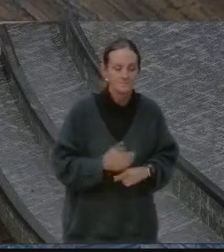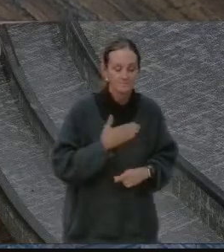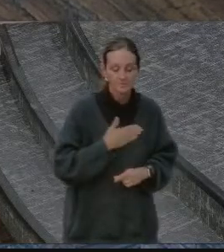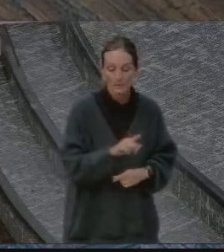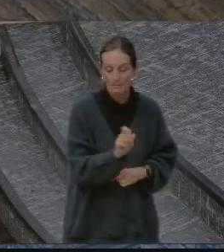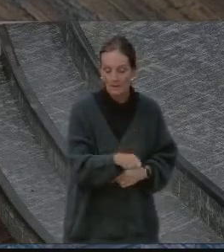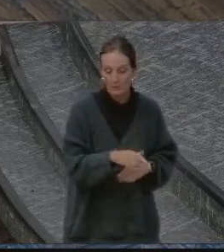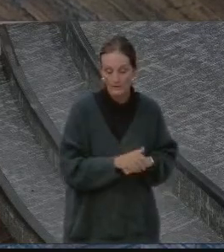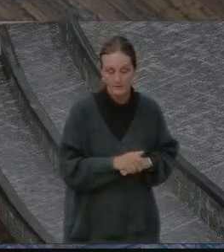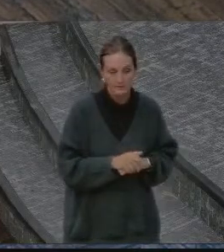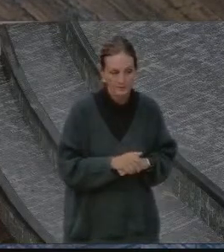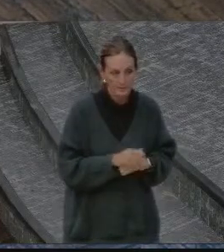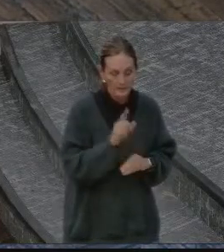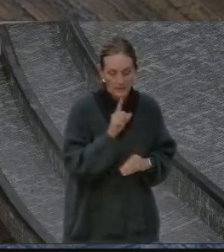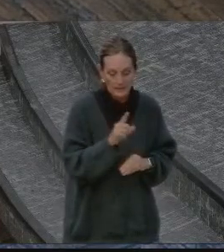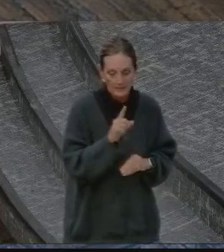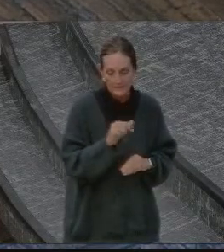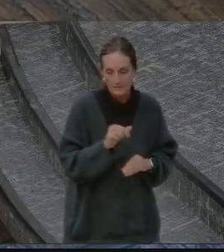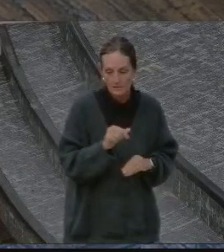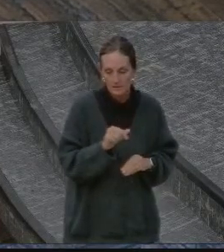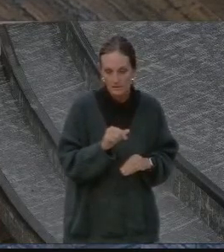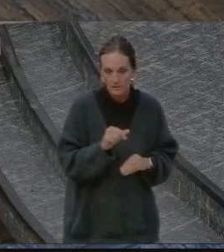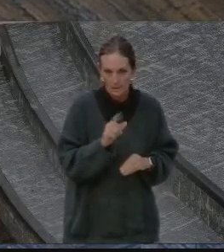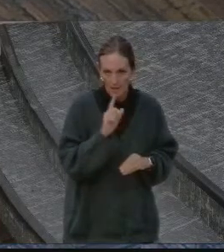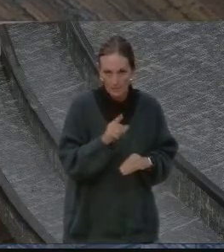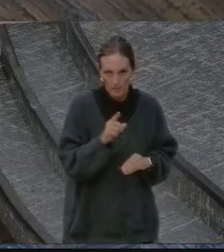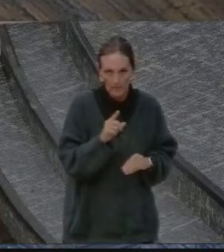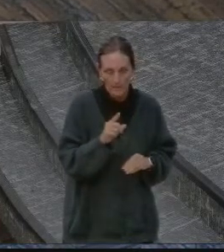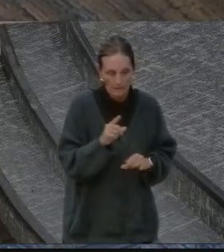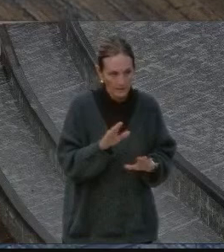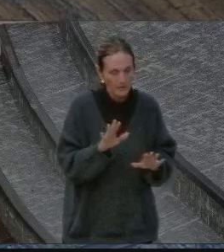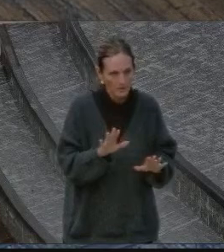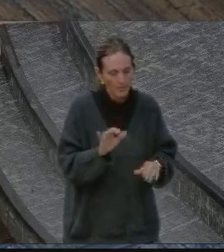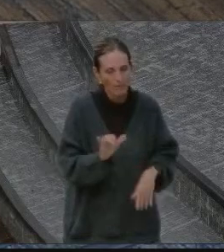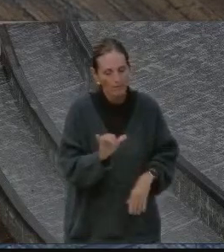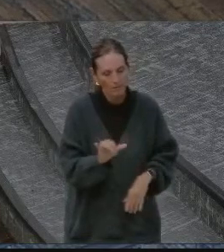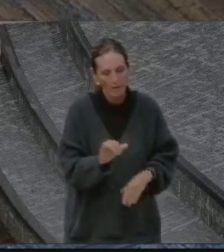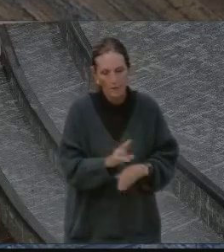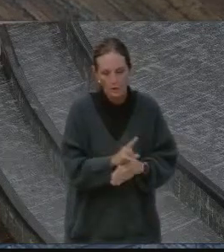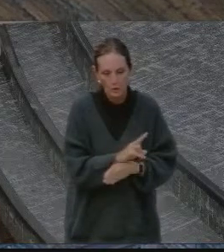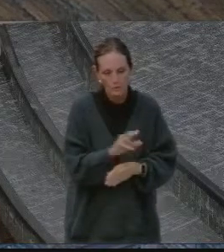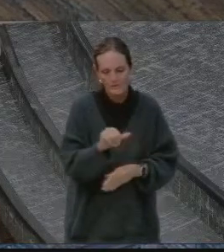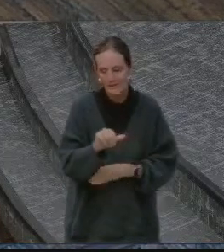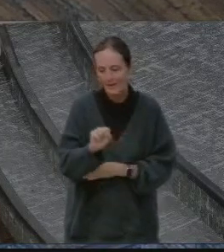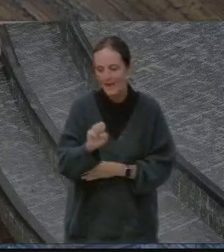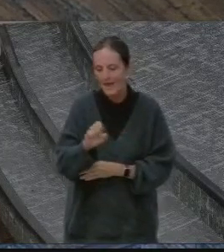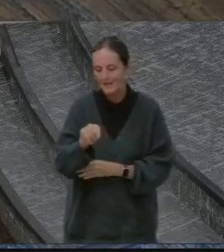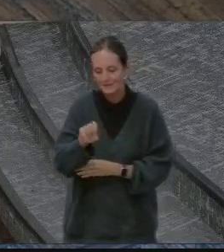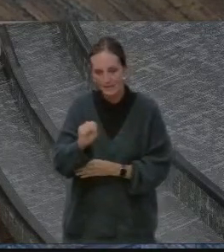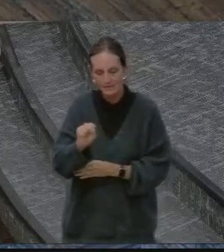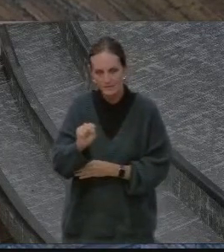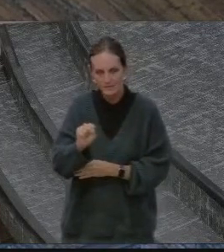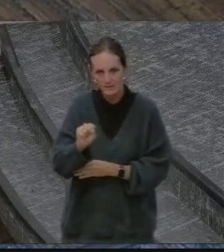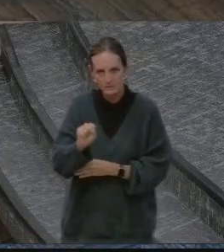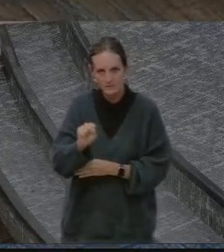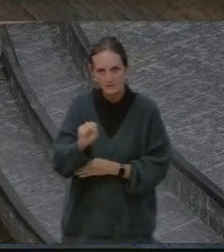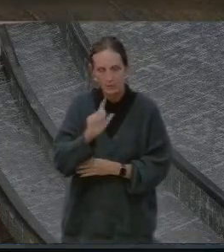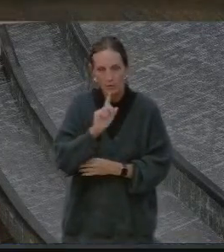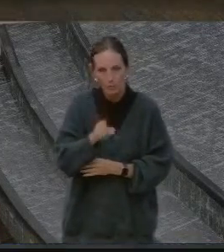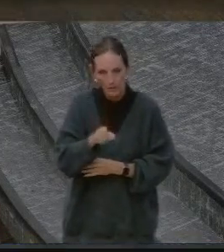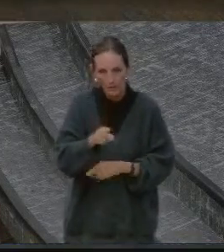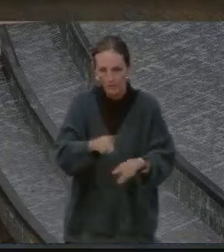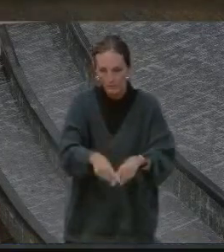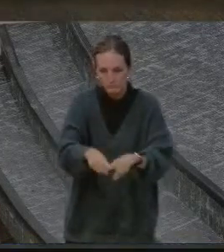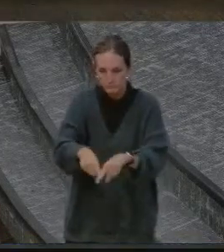really resonated with when you talked about using our assets. And I have asked several times, like